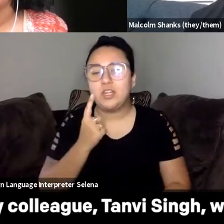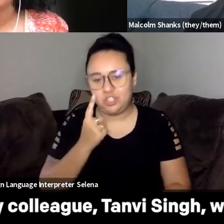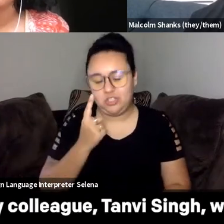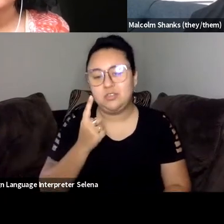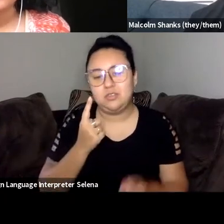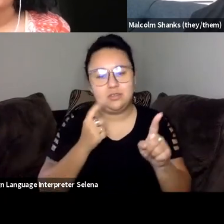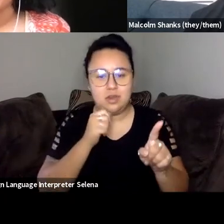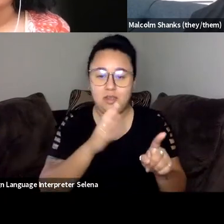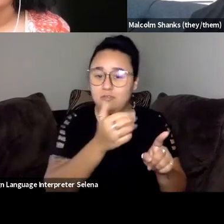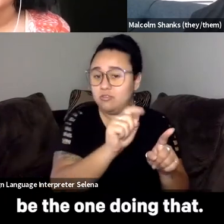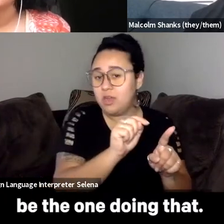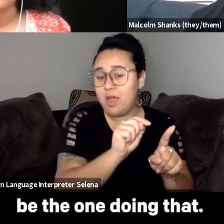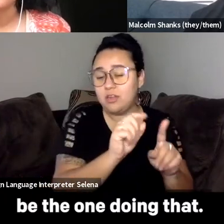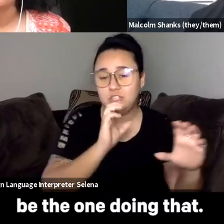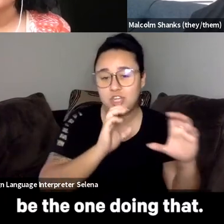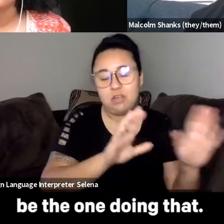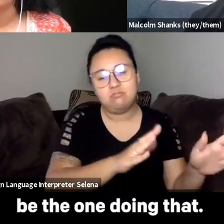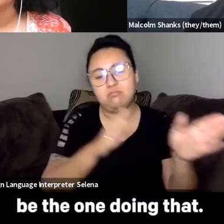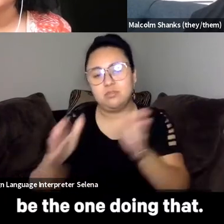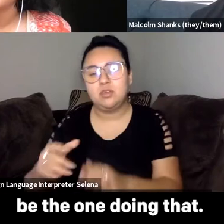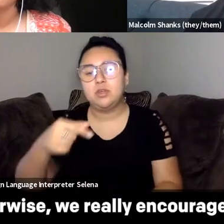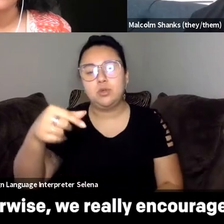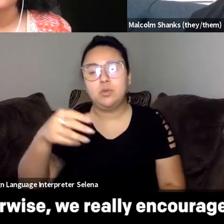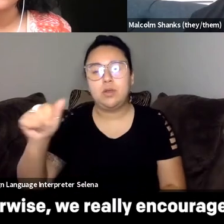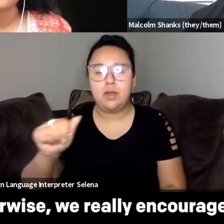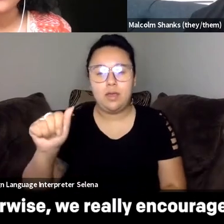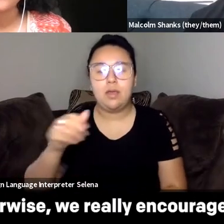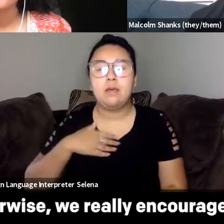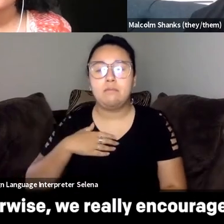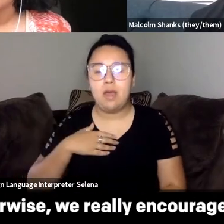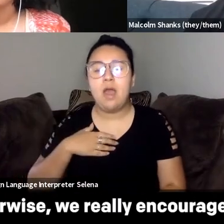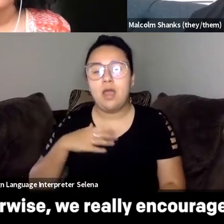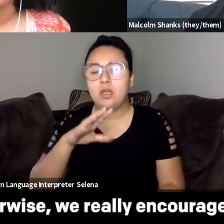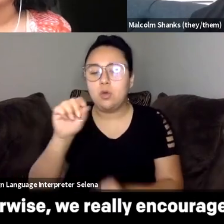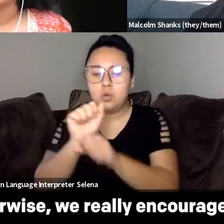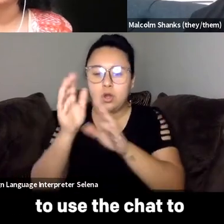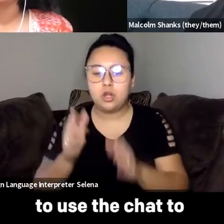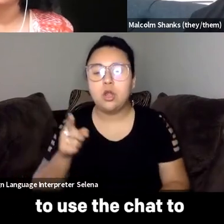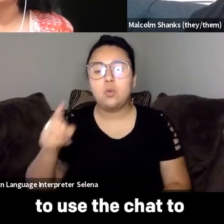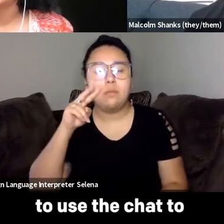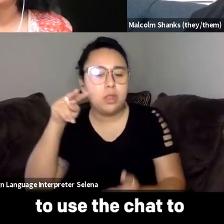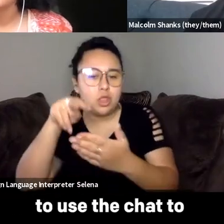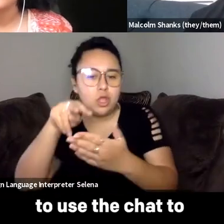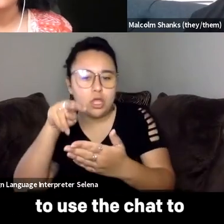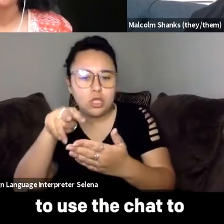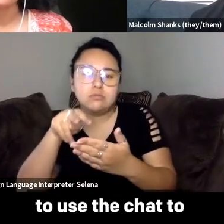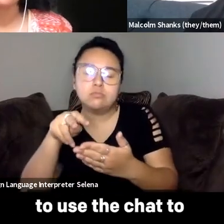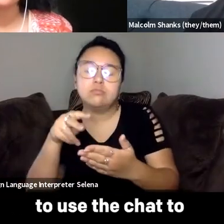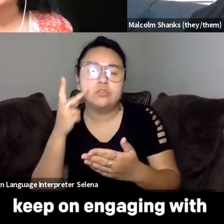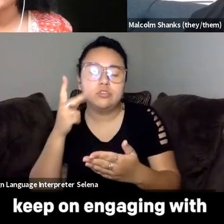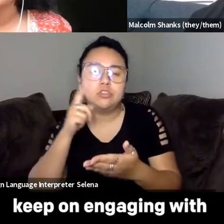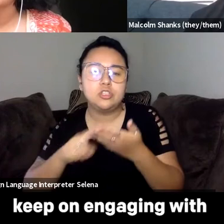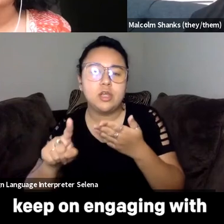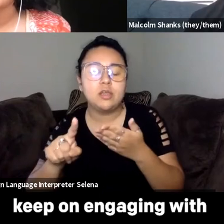help you out. My colleague Tanvi Singh will be the one doing that. Otherwise, we really encourage you to use